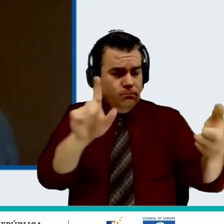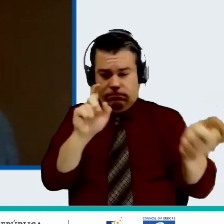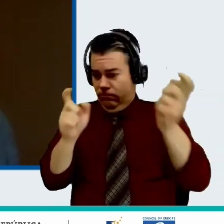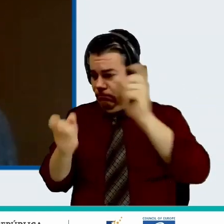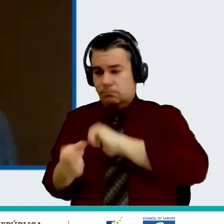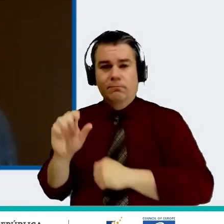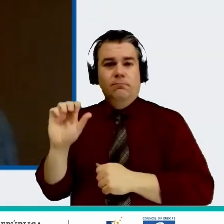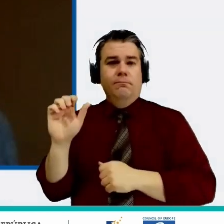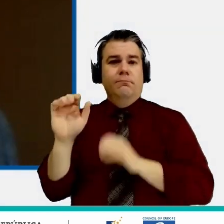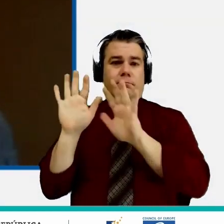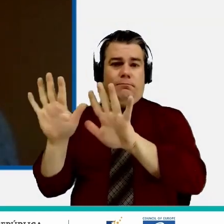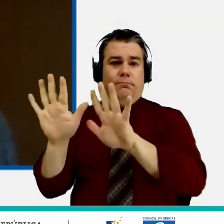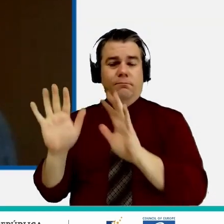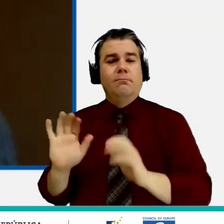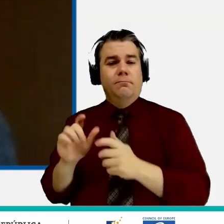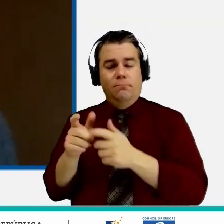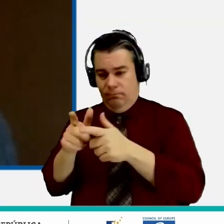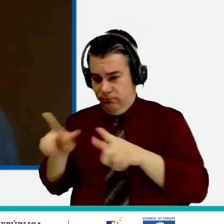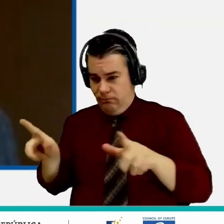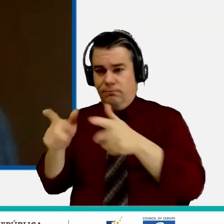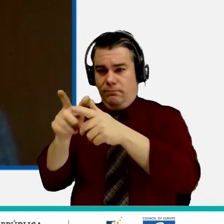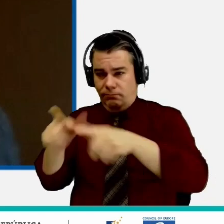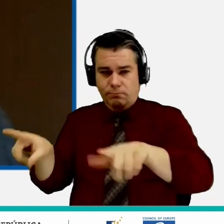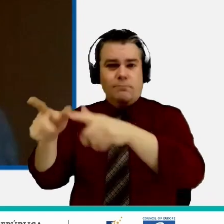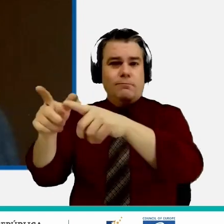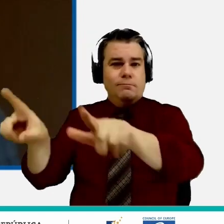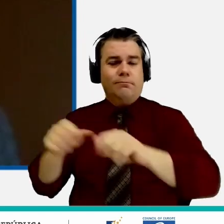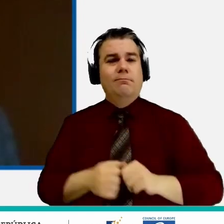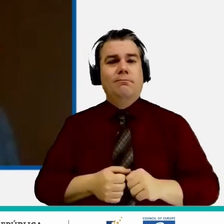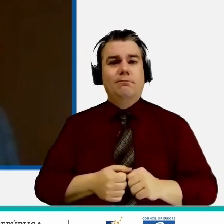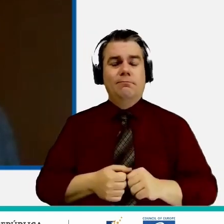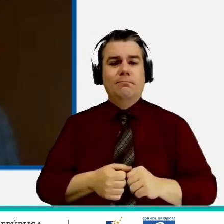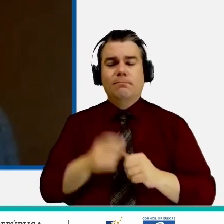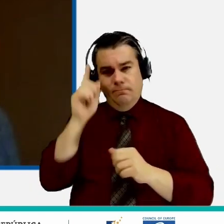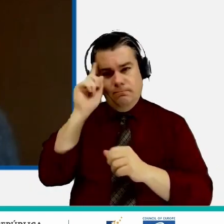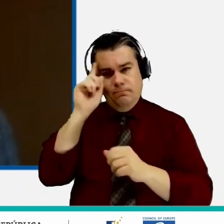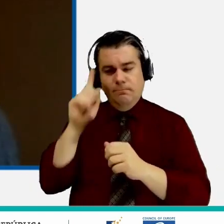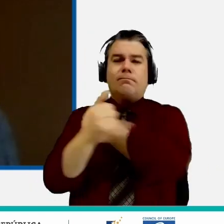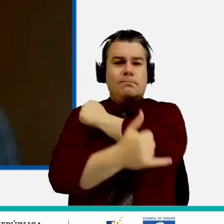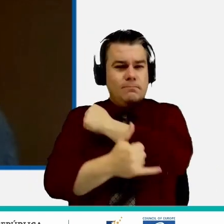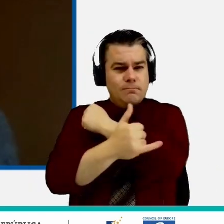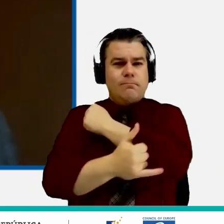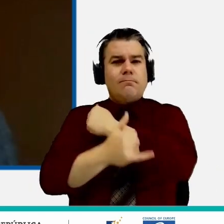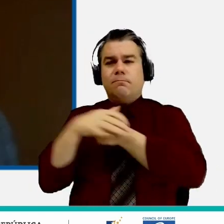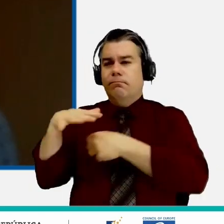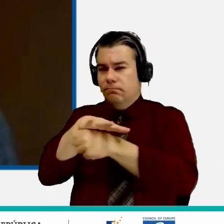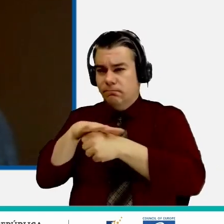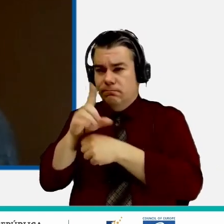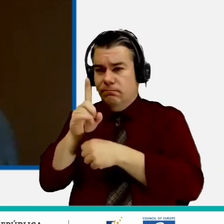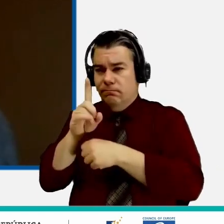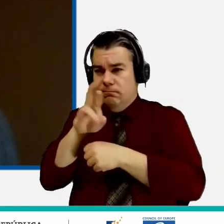this work is expected in improved reporting, design of national and local DRR strategy, and designing and use